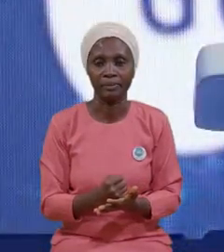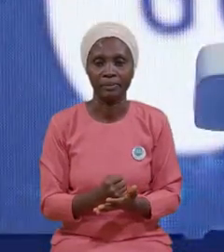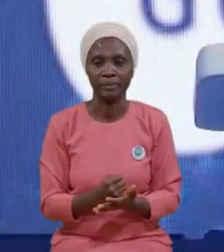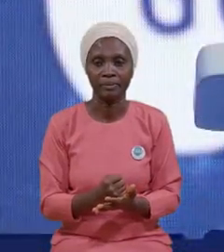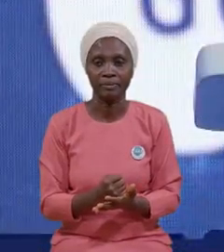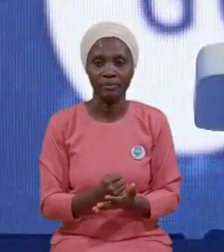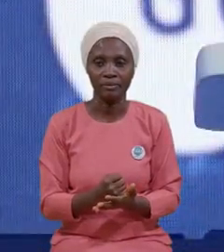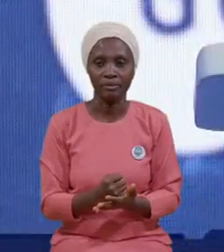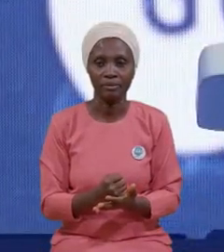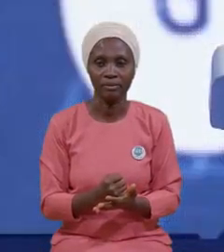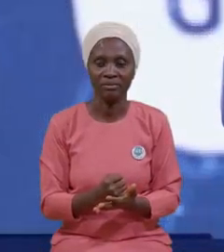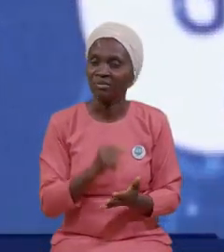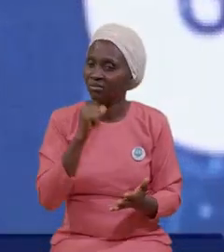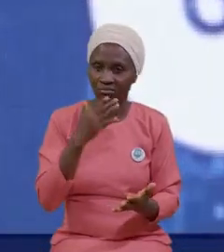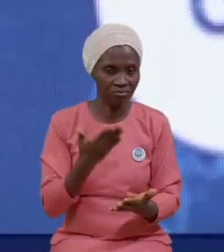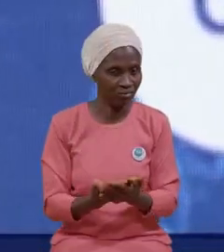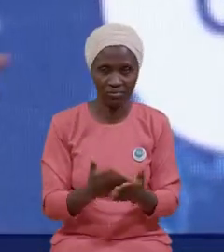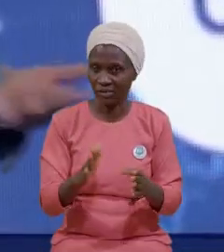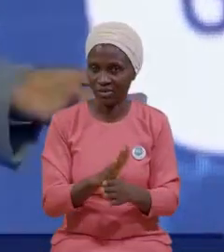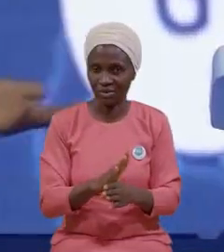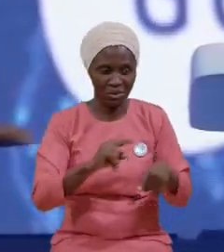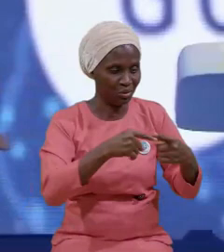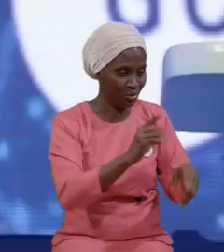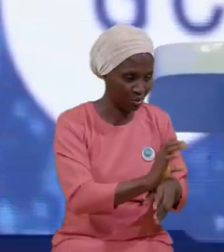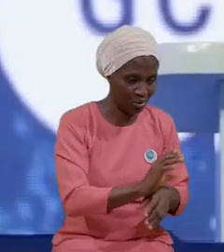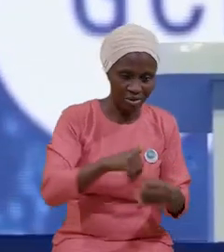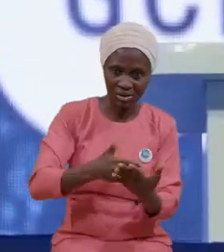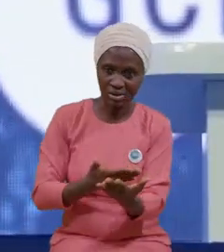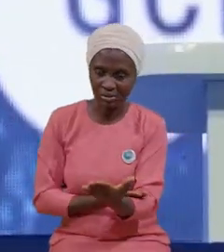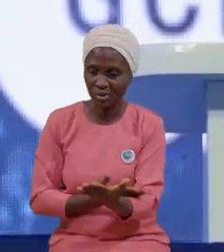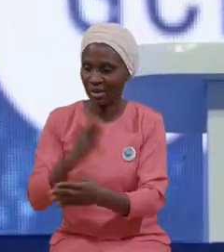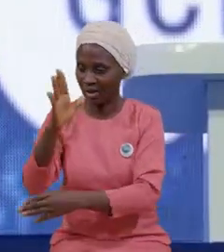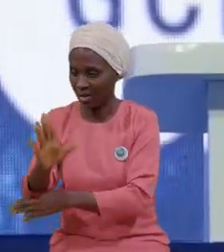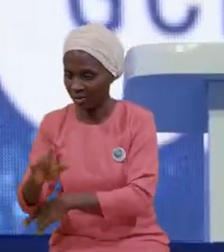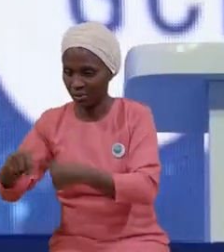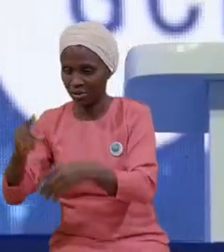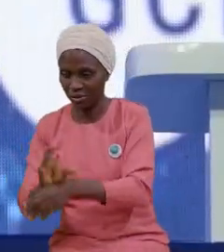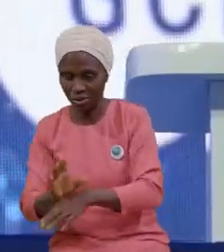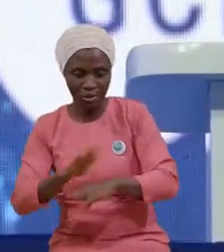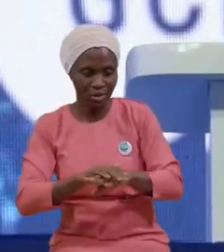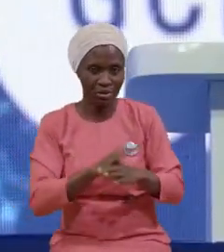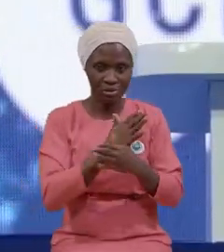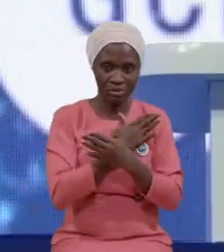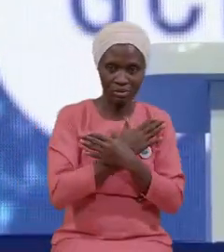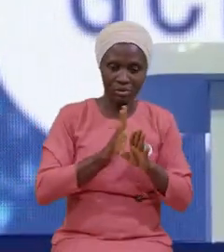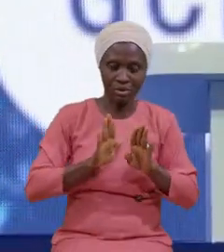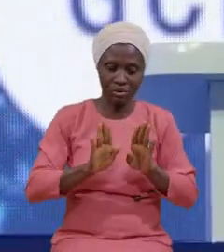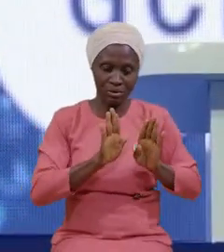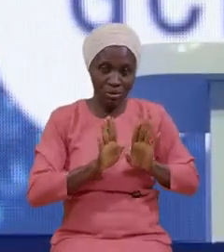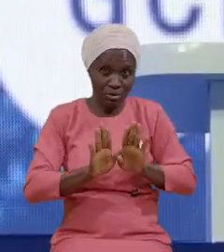It's not good enough to go to church in the morning and in the afternoon of that Sunday, we're fighting, we're